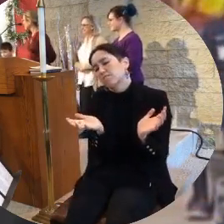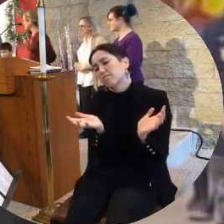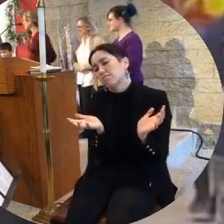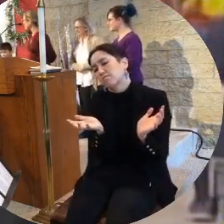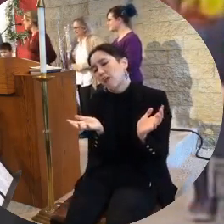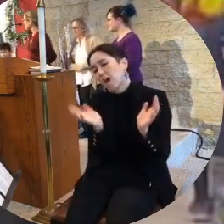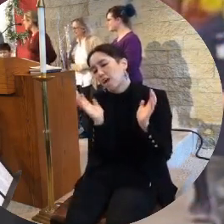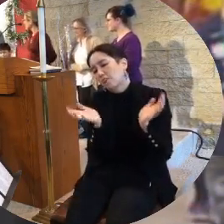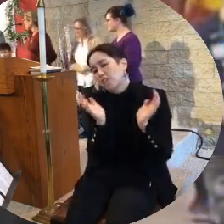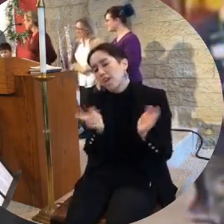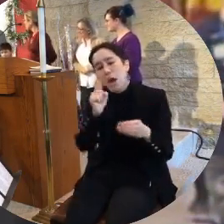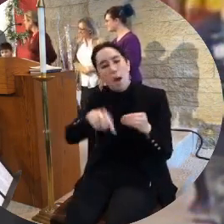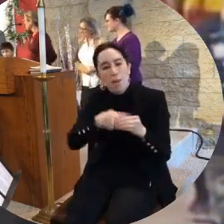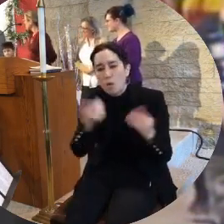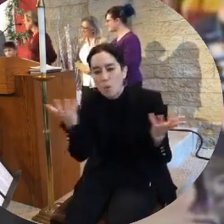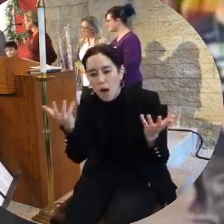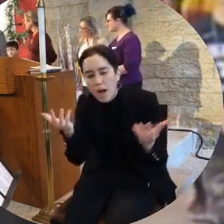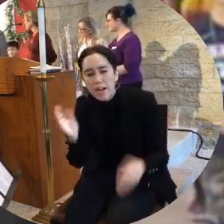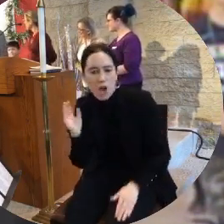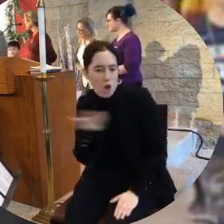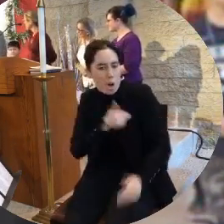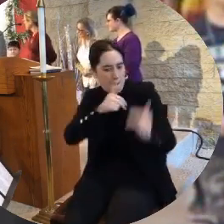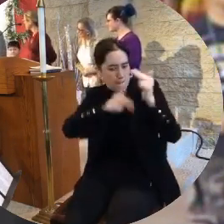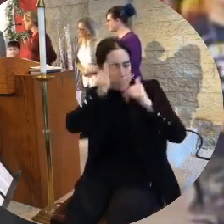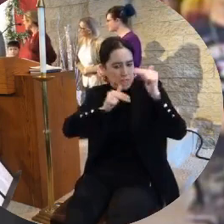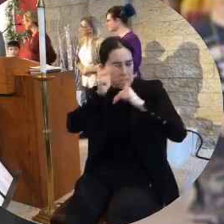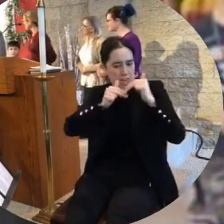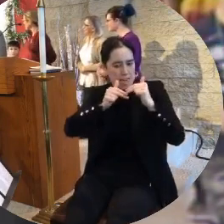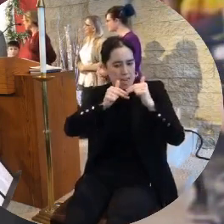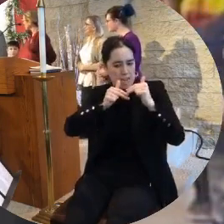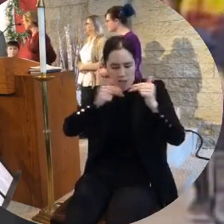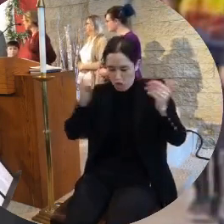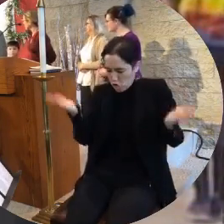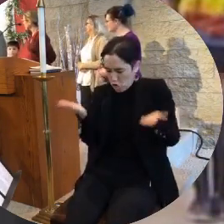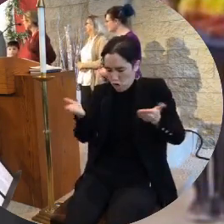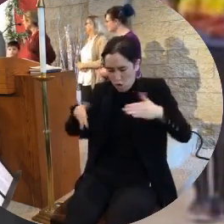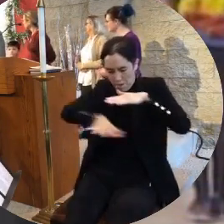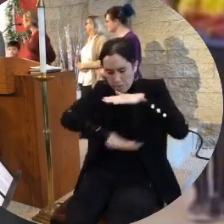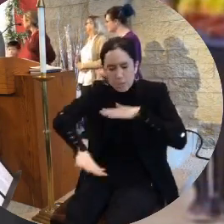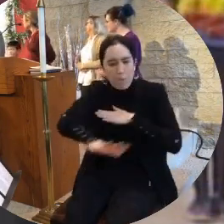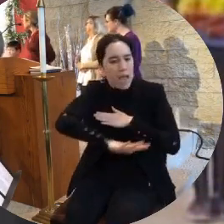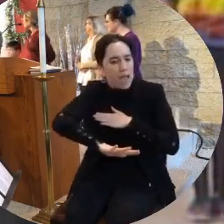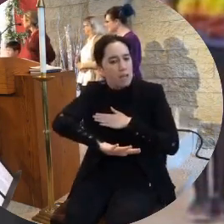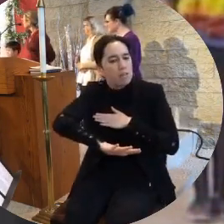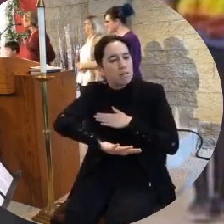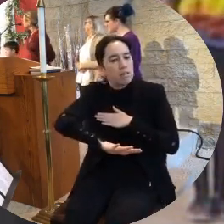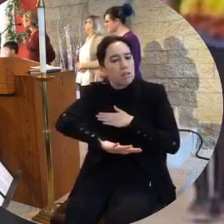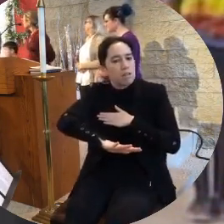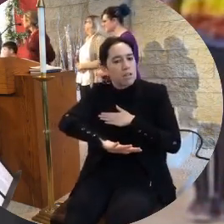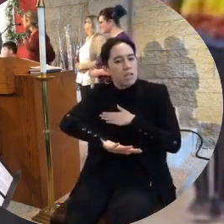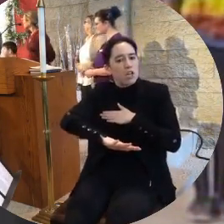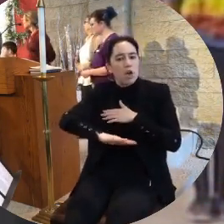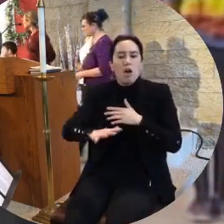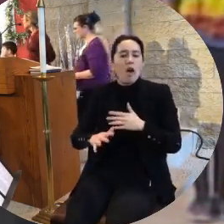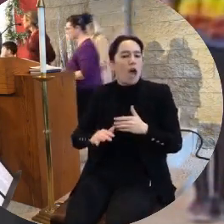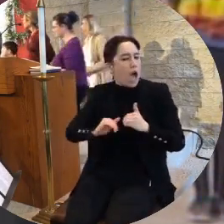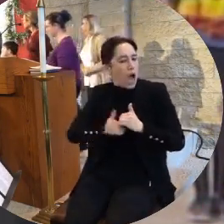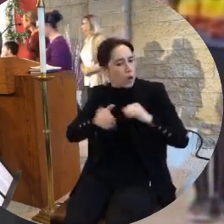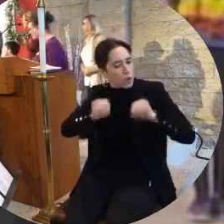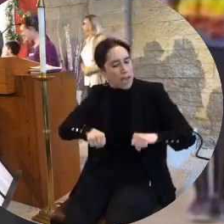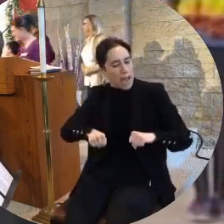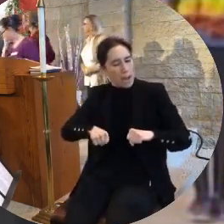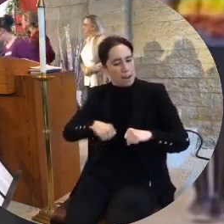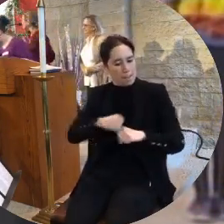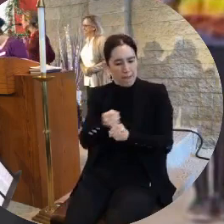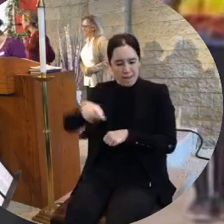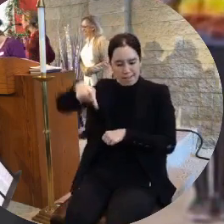we begin a conversation about our facilities, the space, and how we can utilize the space, what we want to do to make us more welcoming.